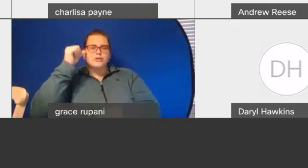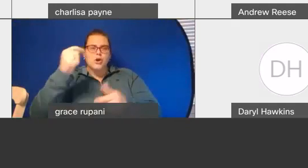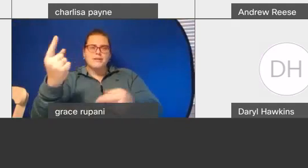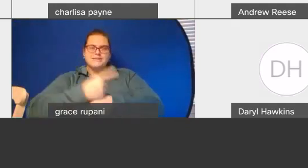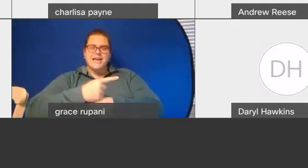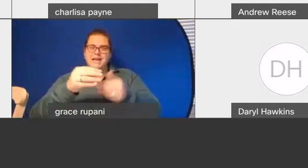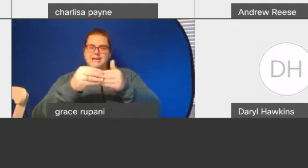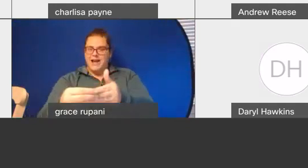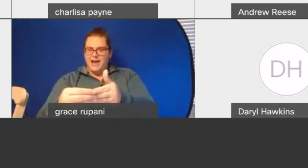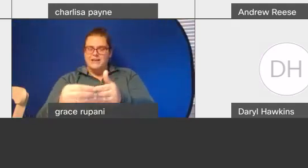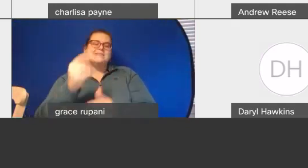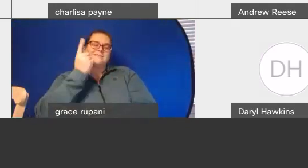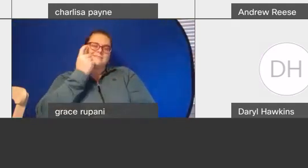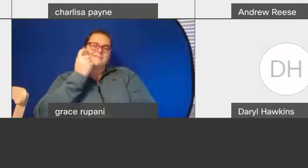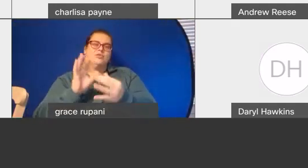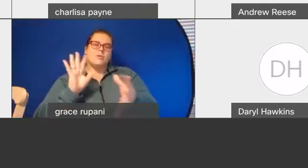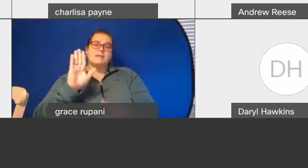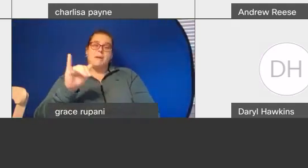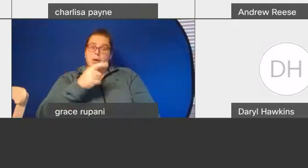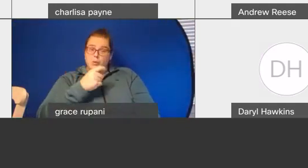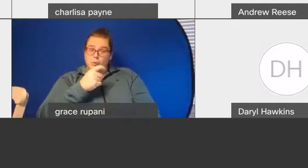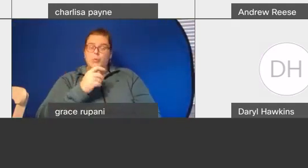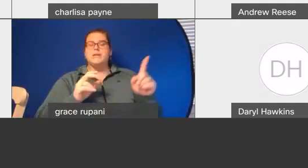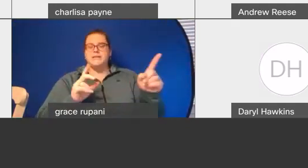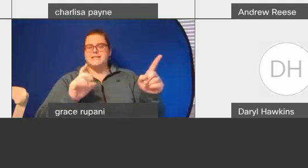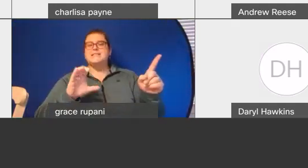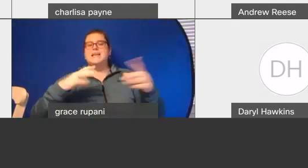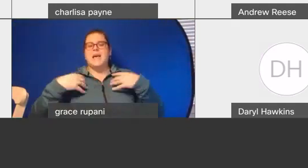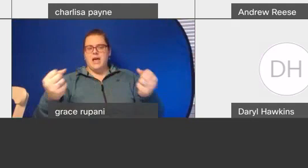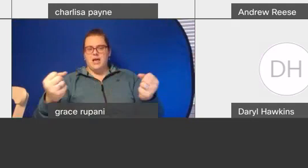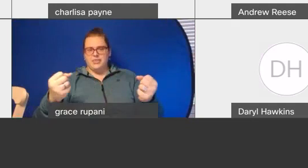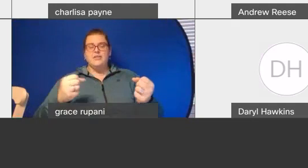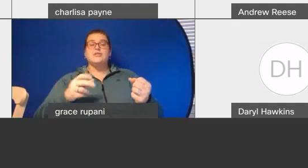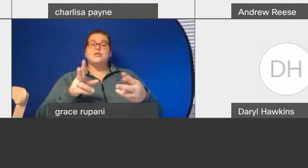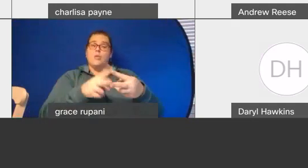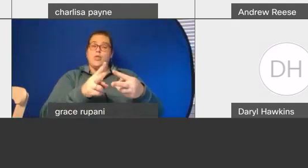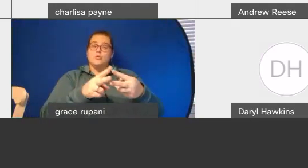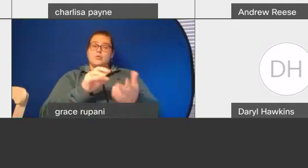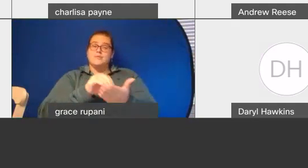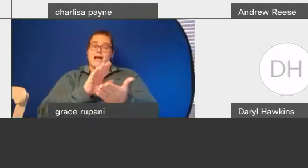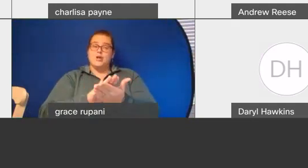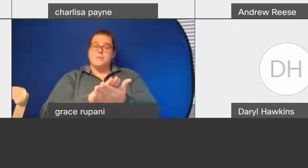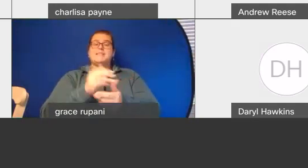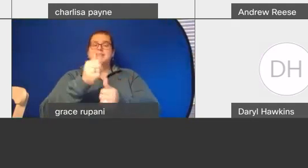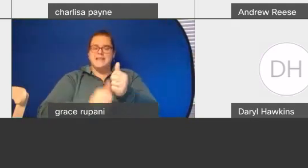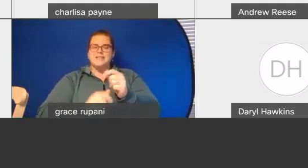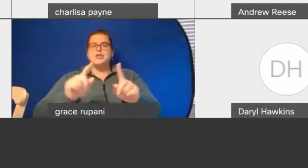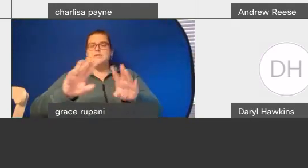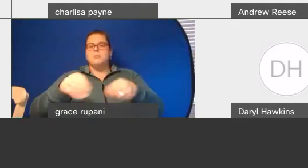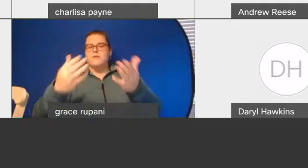out by DC Health, are the two documents that each provider agency relies